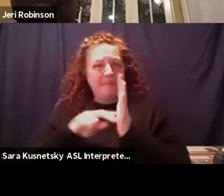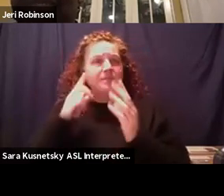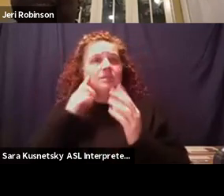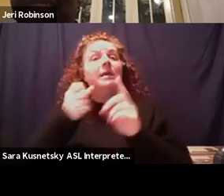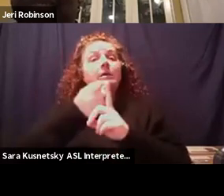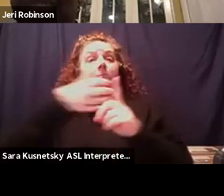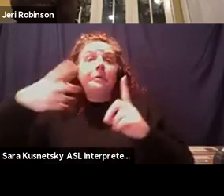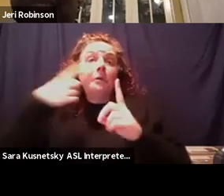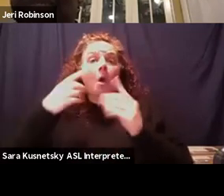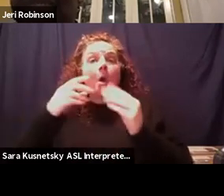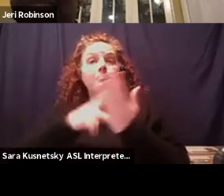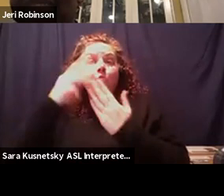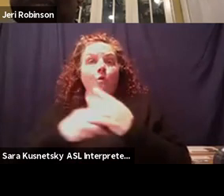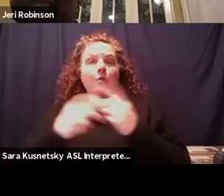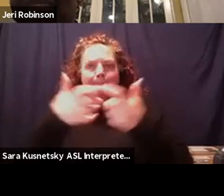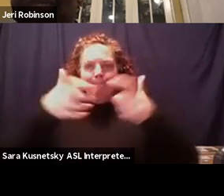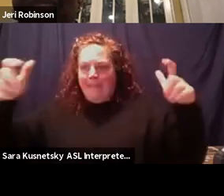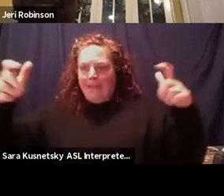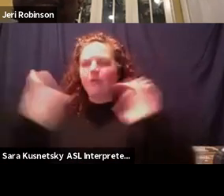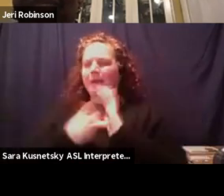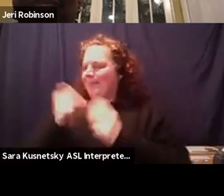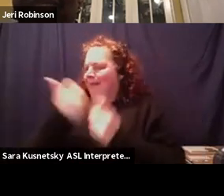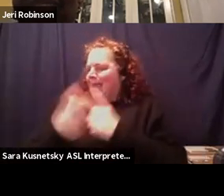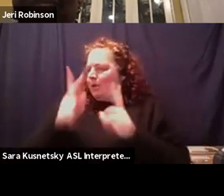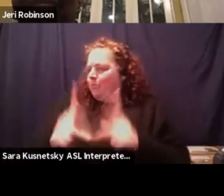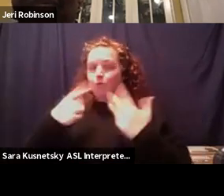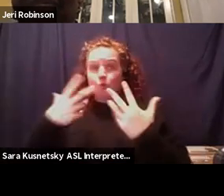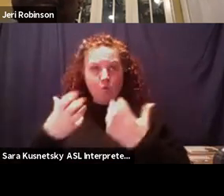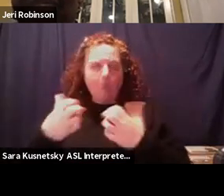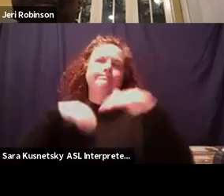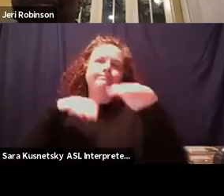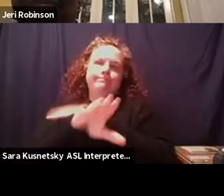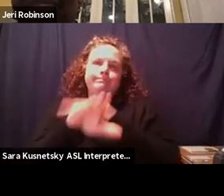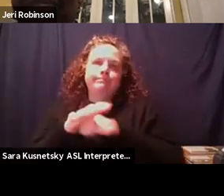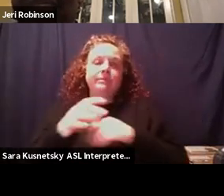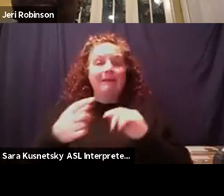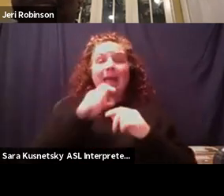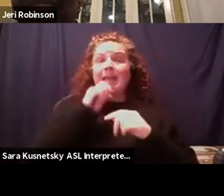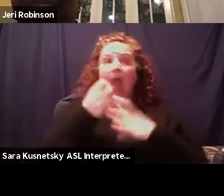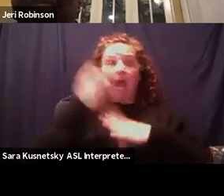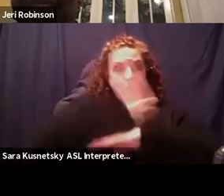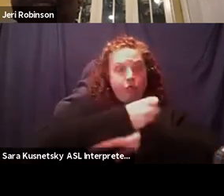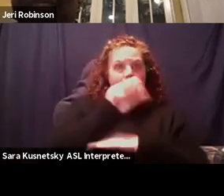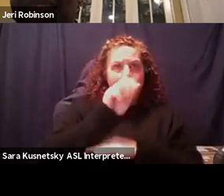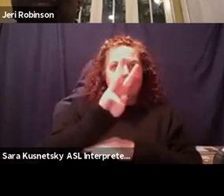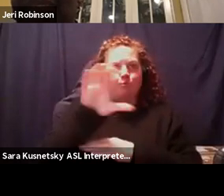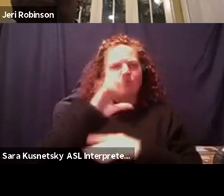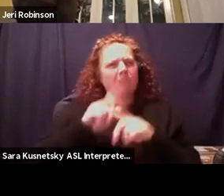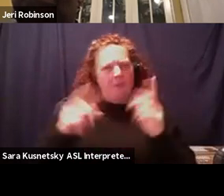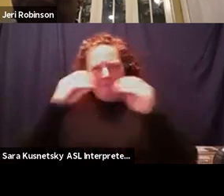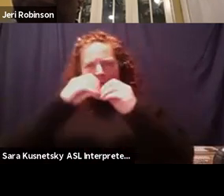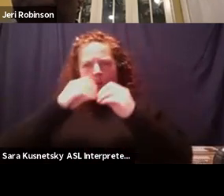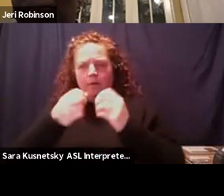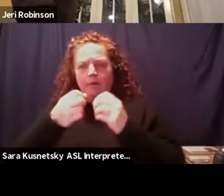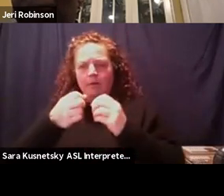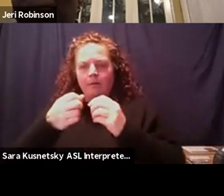in. All in all, we think that instead of getting rid of AWC, that it should be expanded and